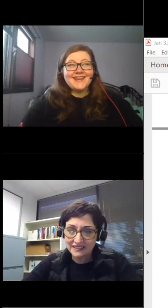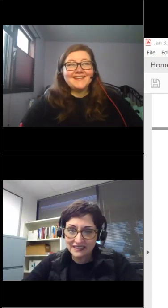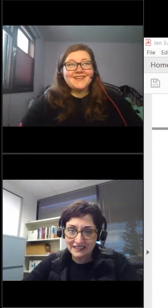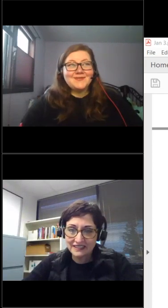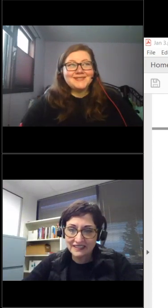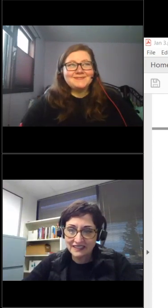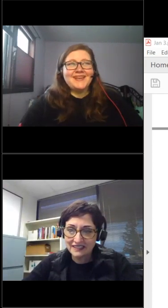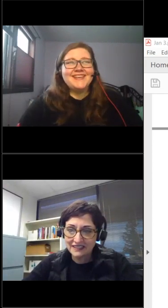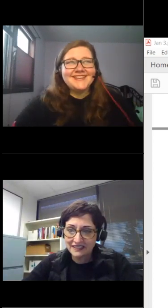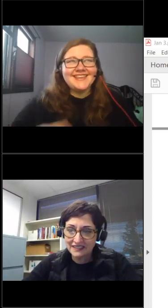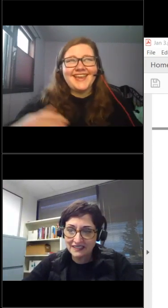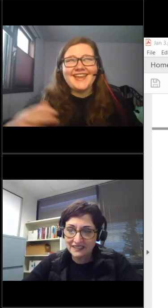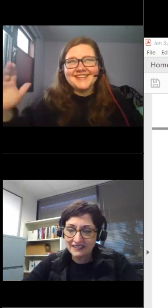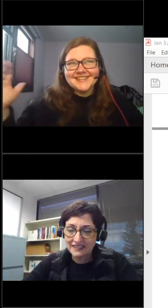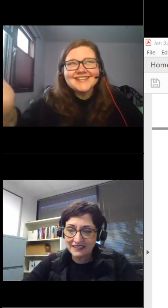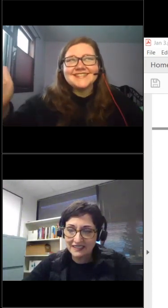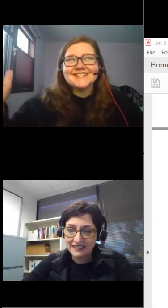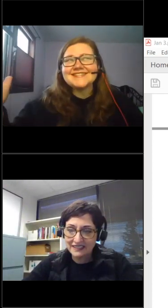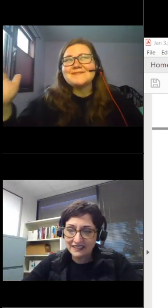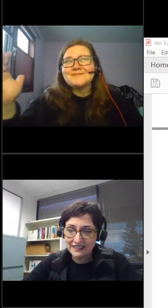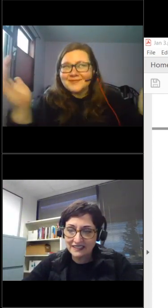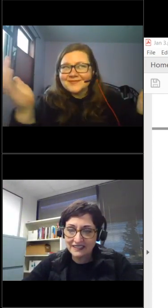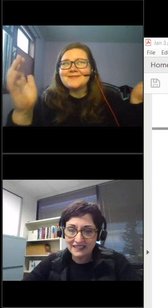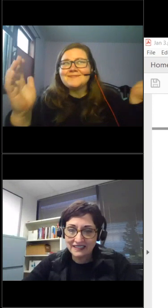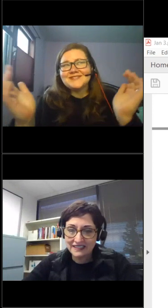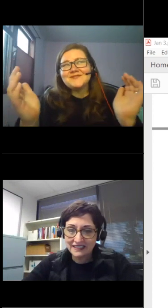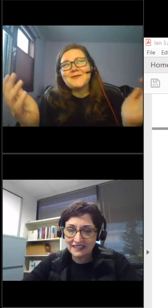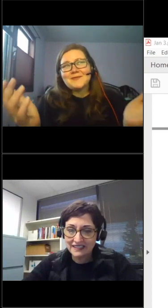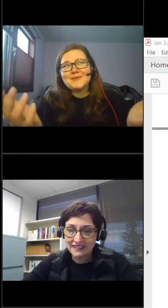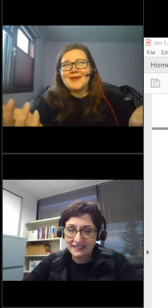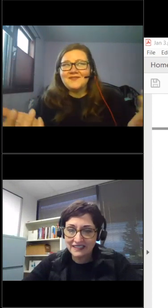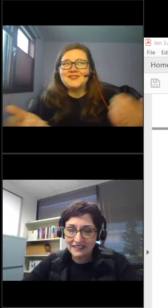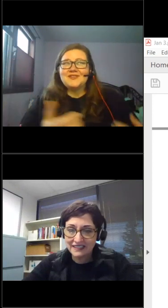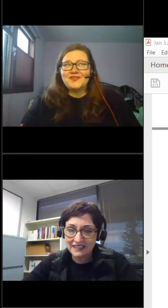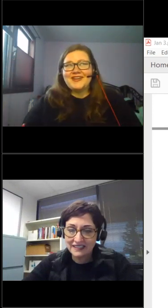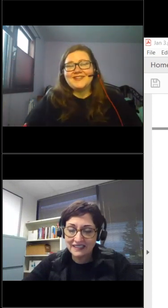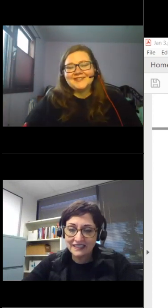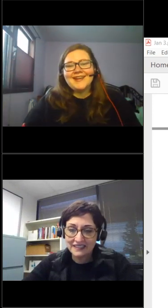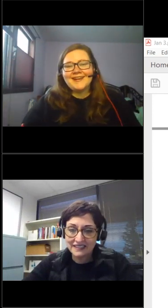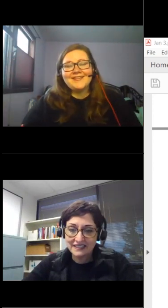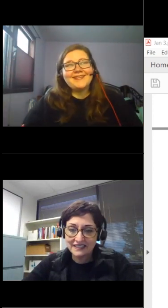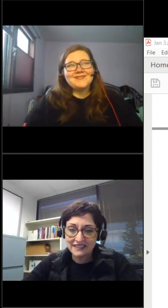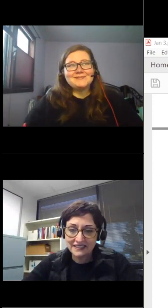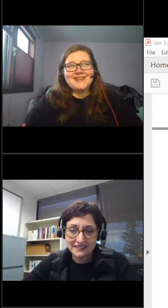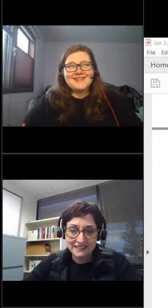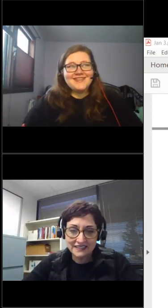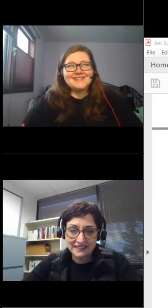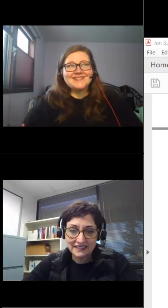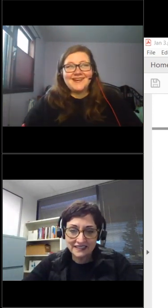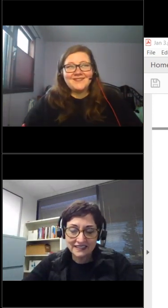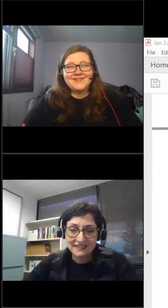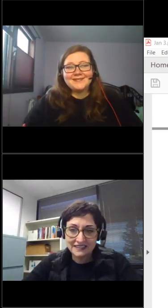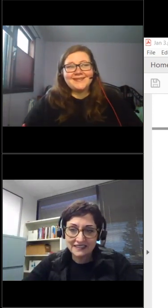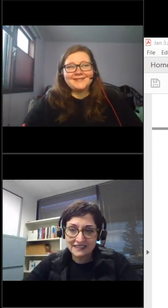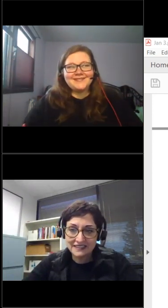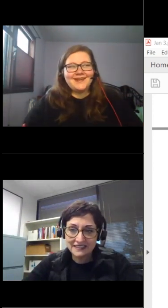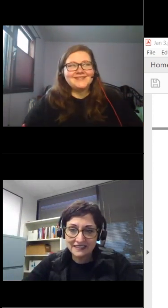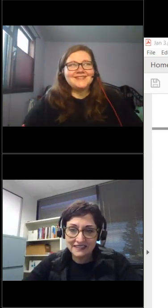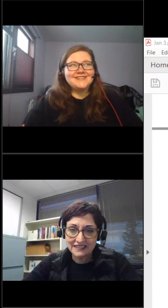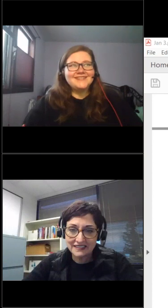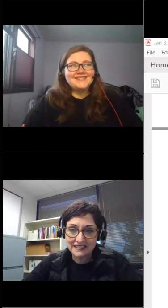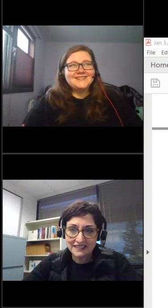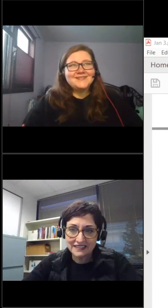committee and give them some some parameters of what would be beneficial for you. And I really love some of the ideas that you have kicking